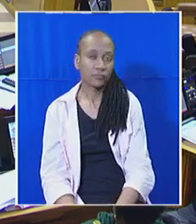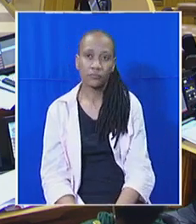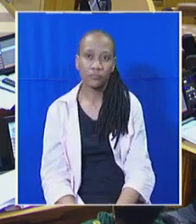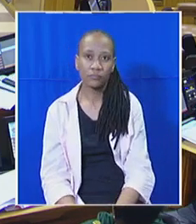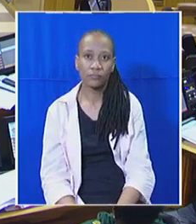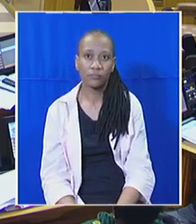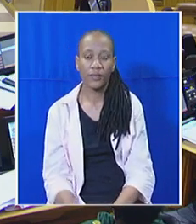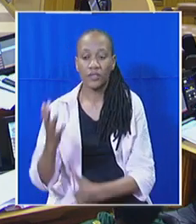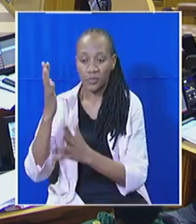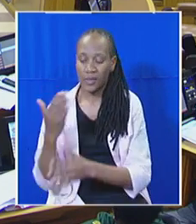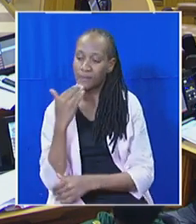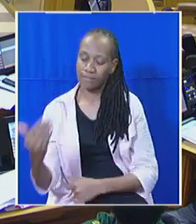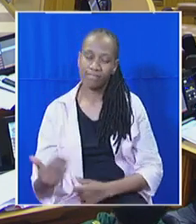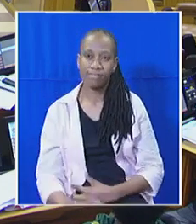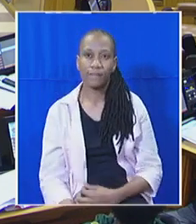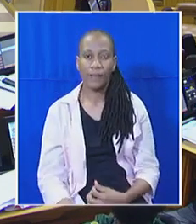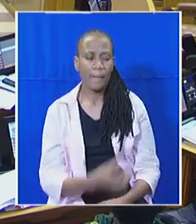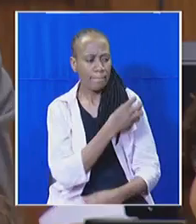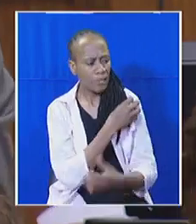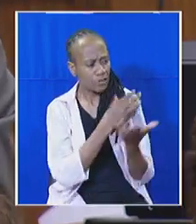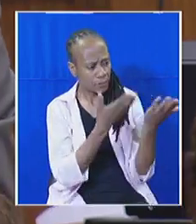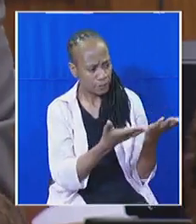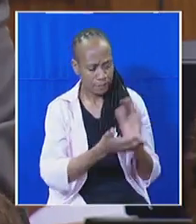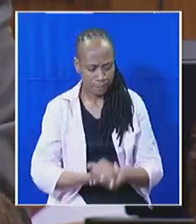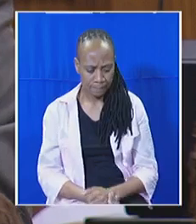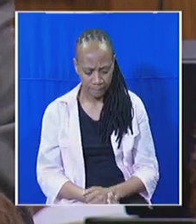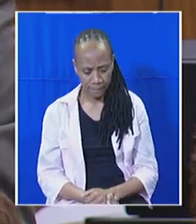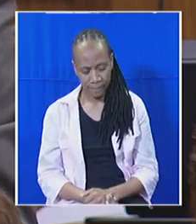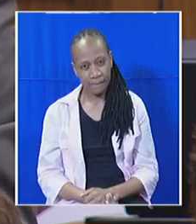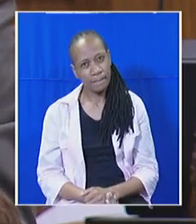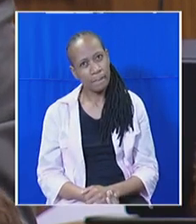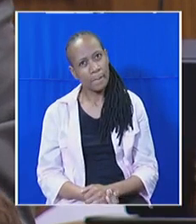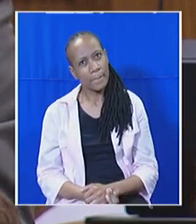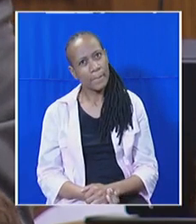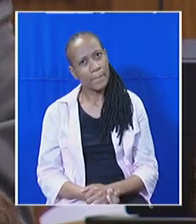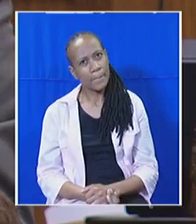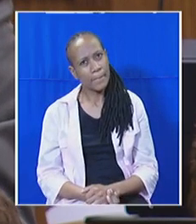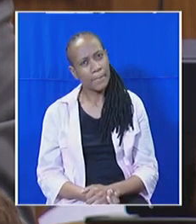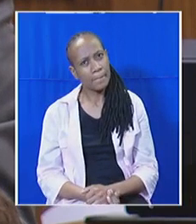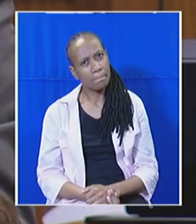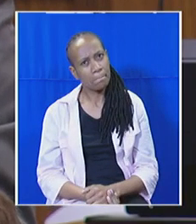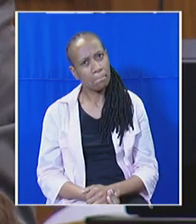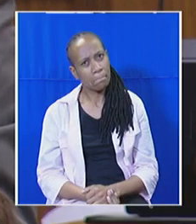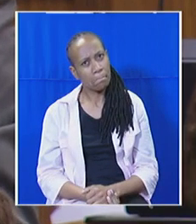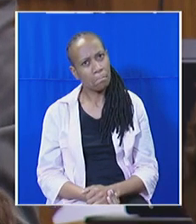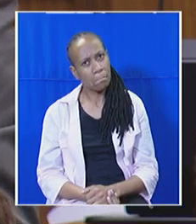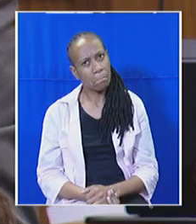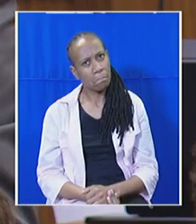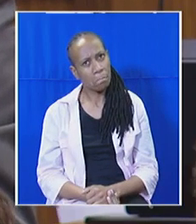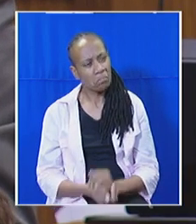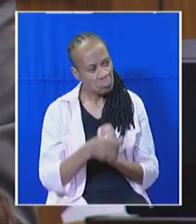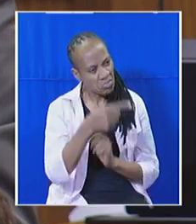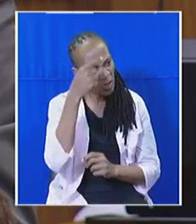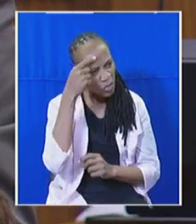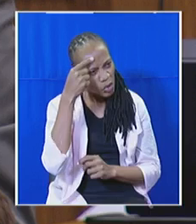Honorable Speaker, thank you. Honorable Minister, have you perhaps thought of aligning the